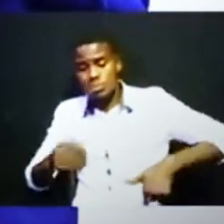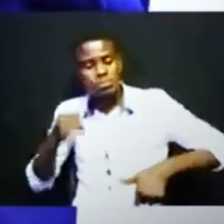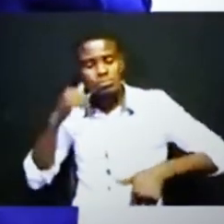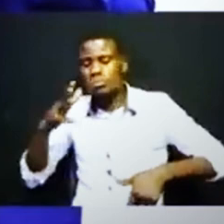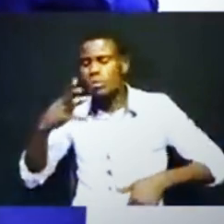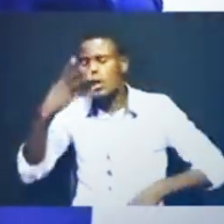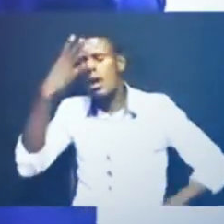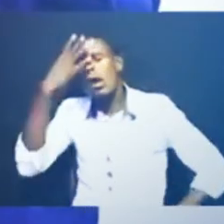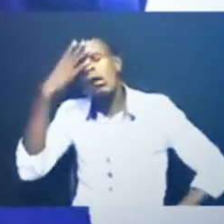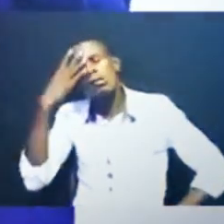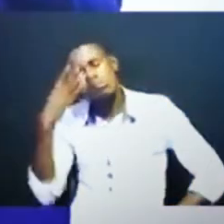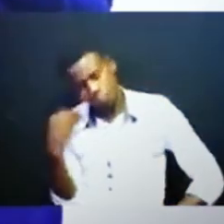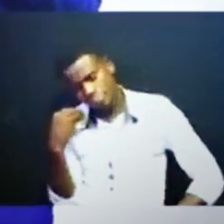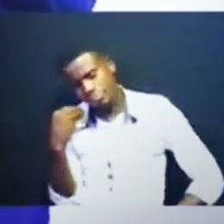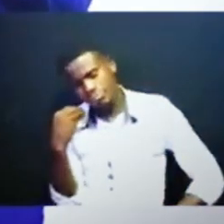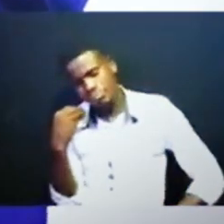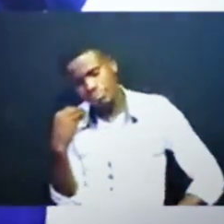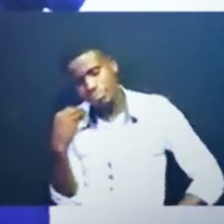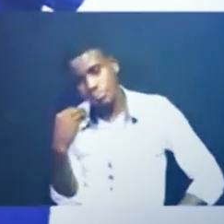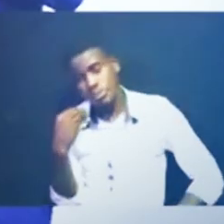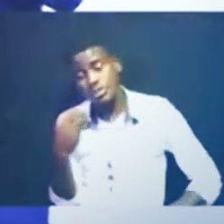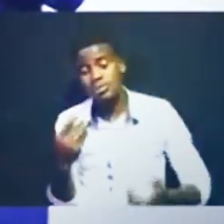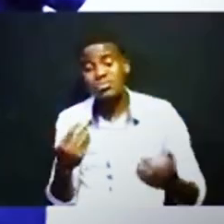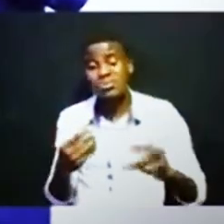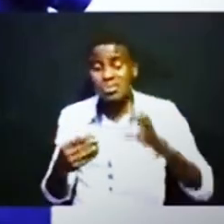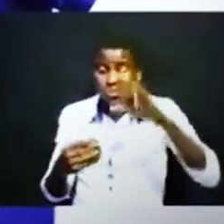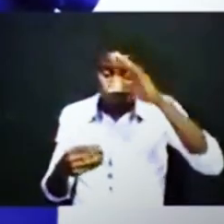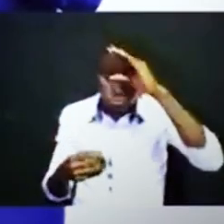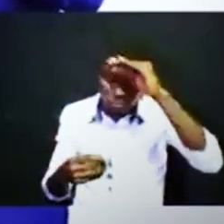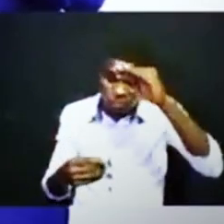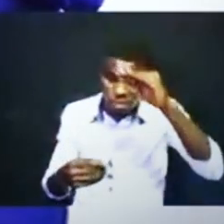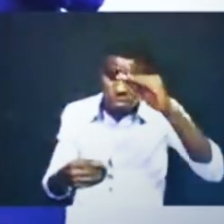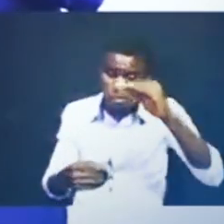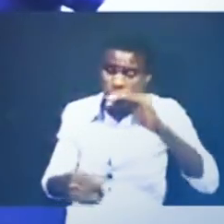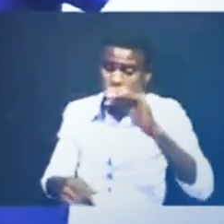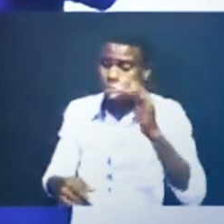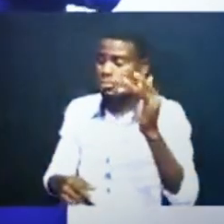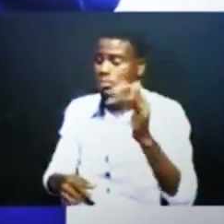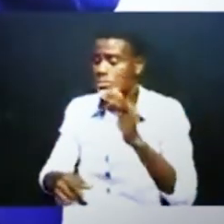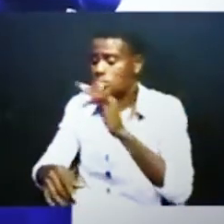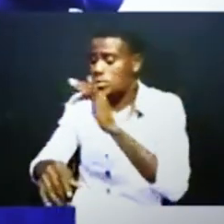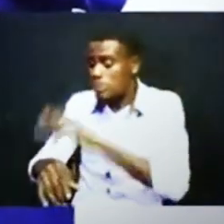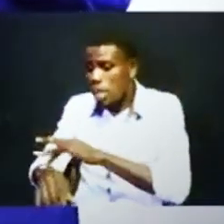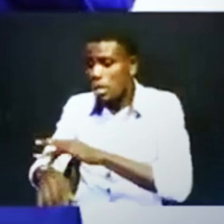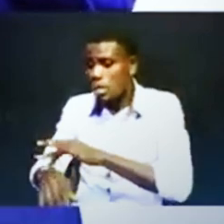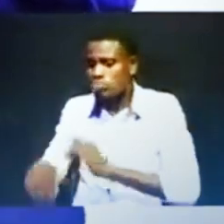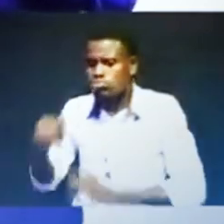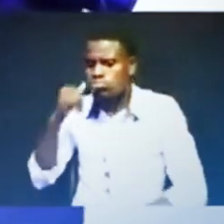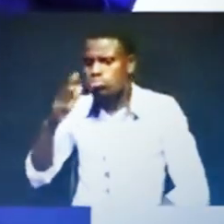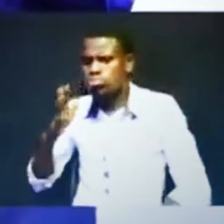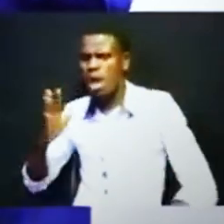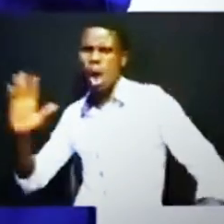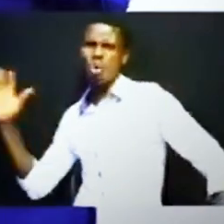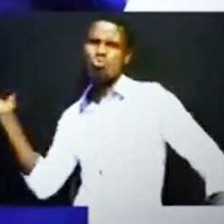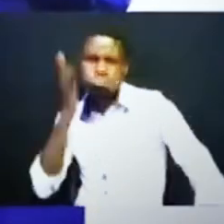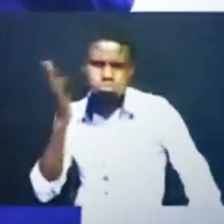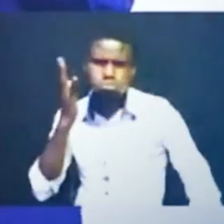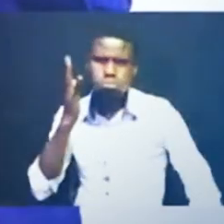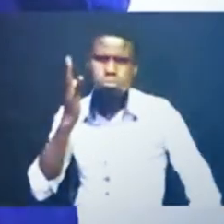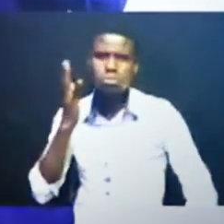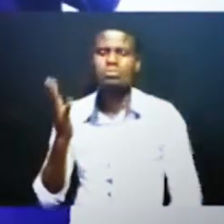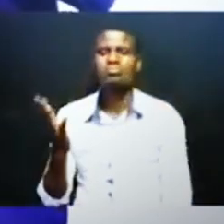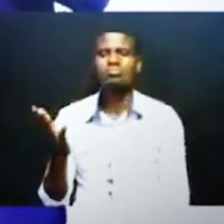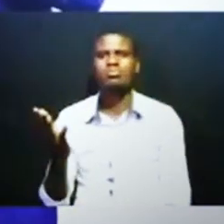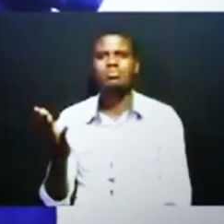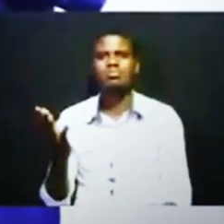na mama ni wadadada o. When the man comes, touches her, the woman will let go a slap. Oba na se onim no di nsa be kama mi ya